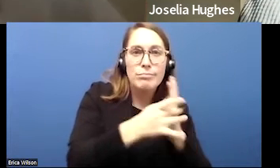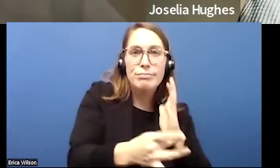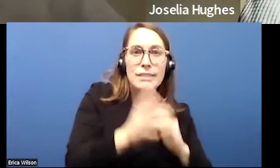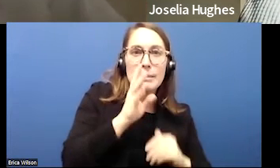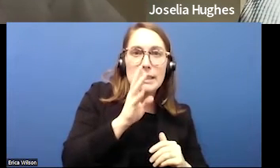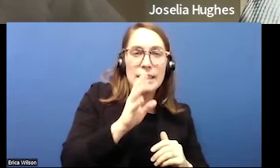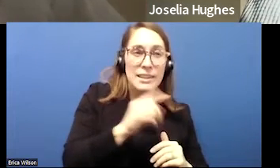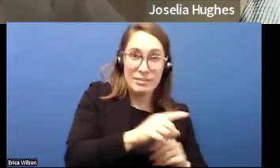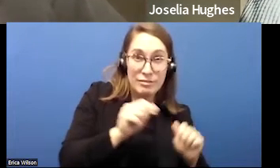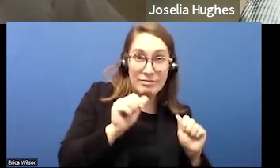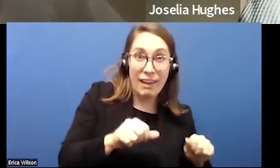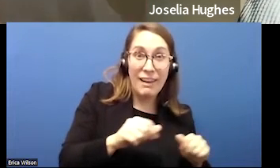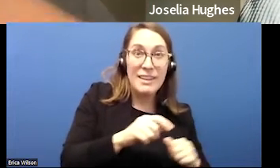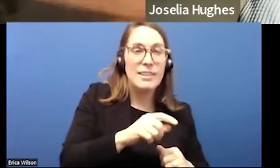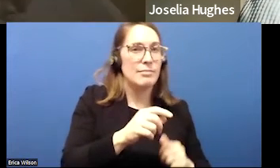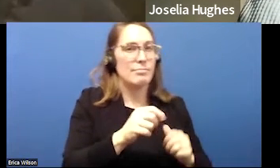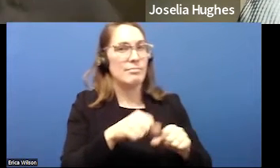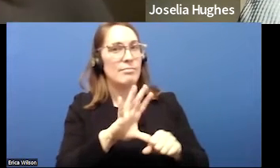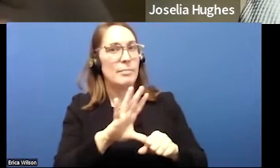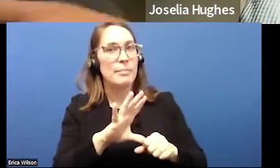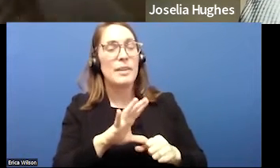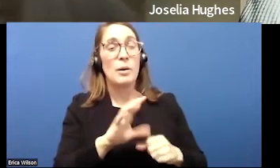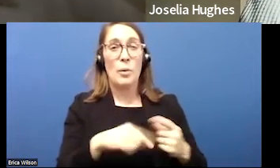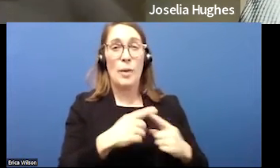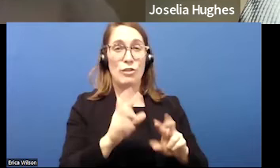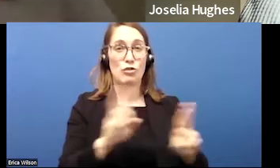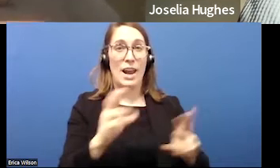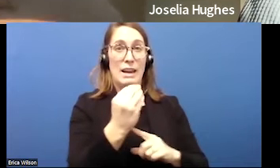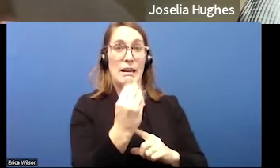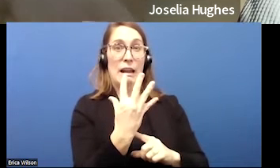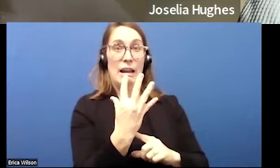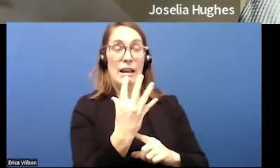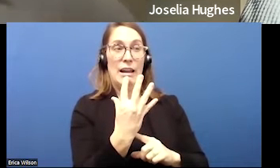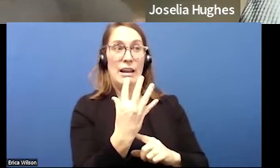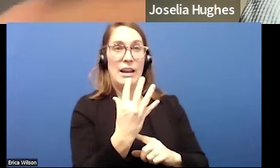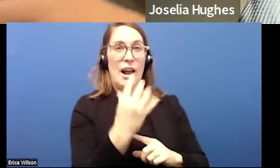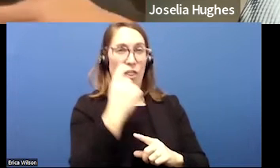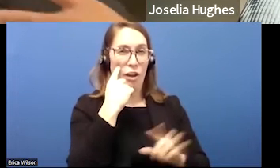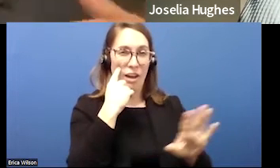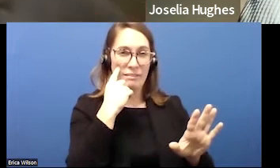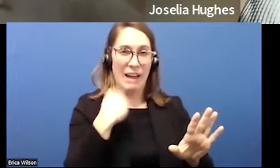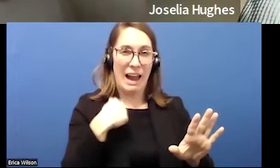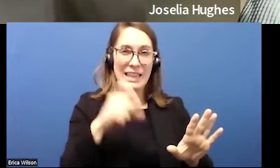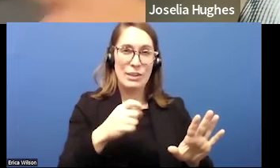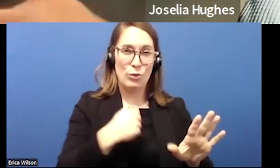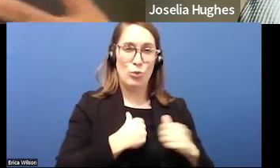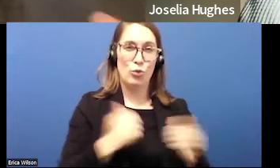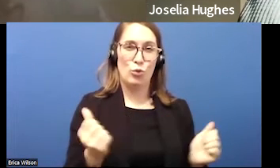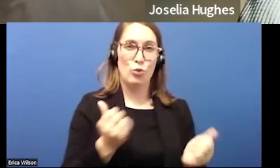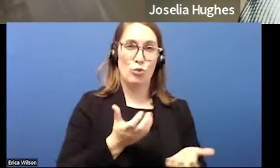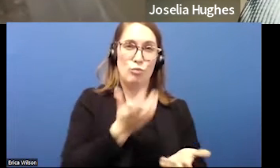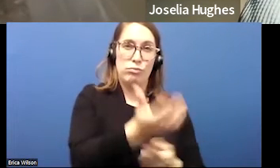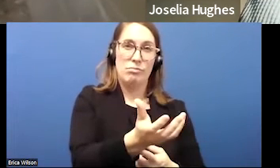something and not being capable of speaking about something. So like doing, even turning on the camera, I was like, oh, let me bring that